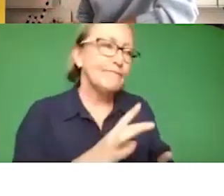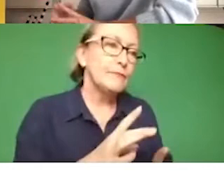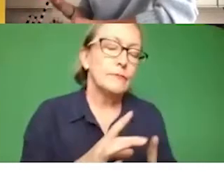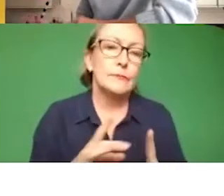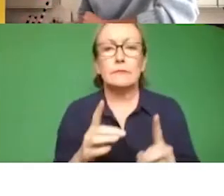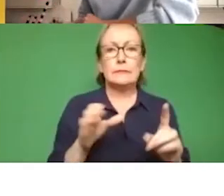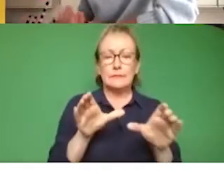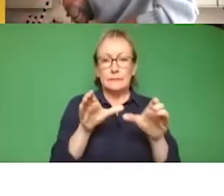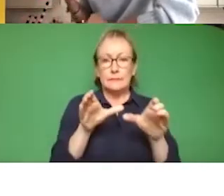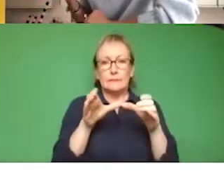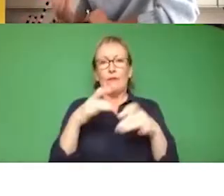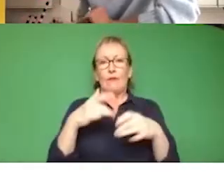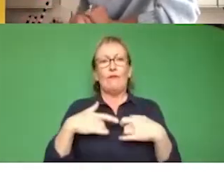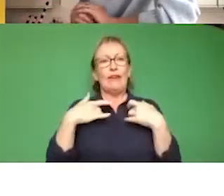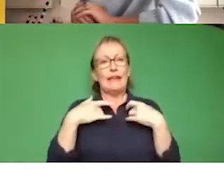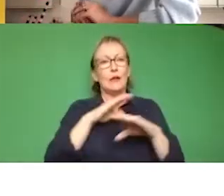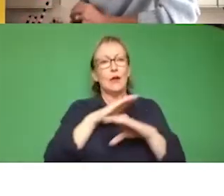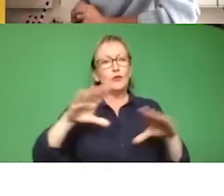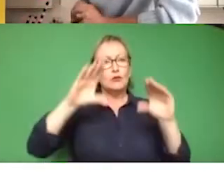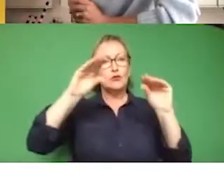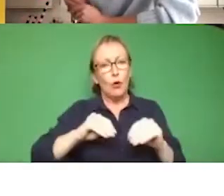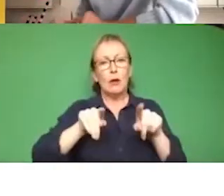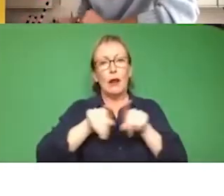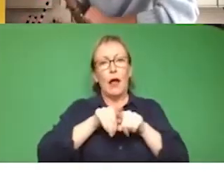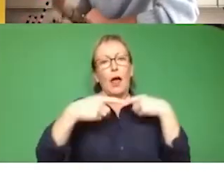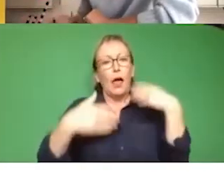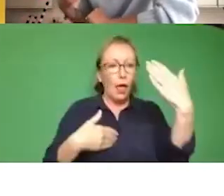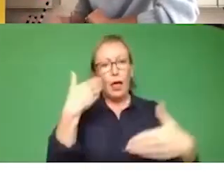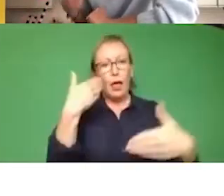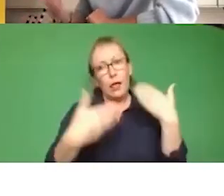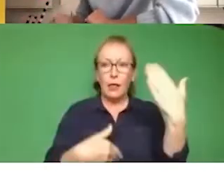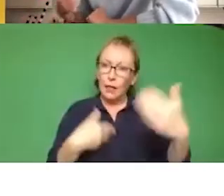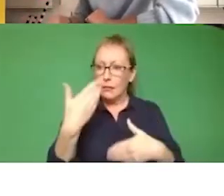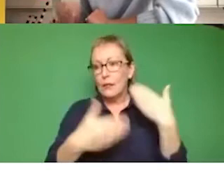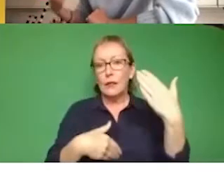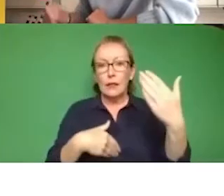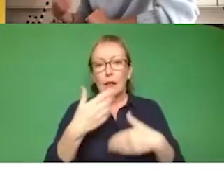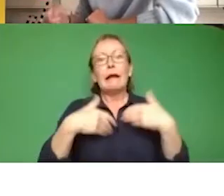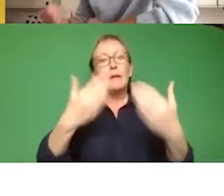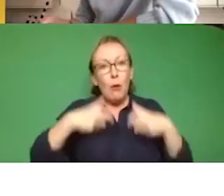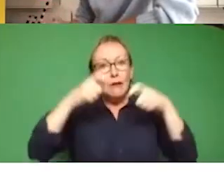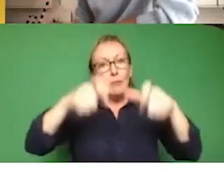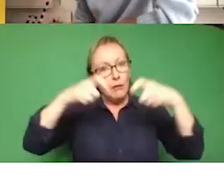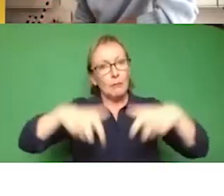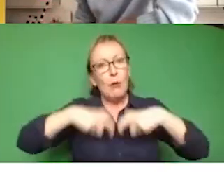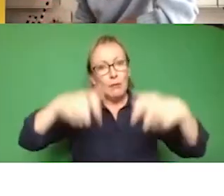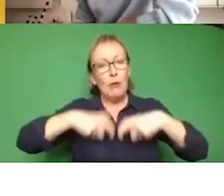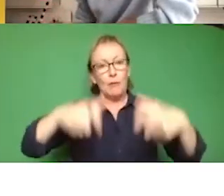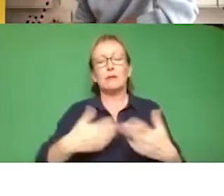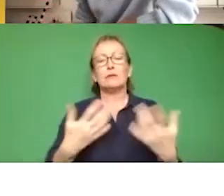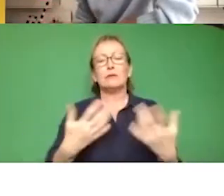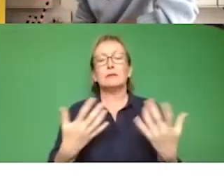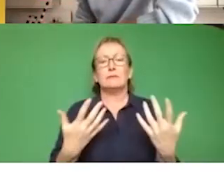of non-stop kind of treadmill of functionality, keep on, product. Yeah. And I